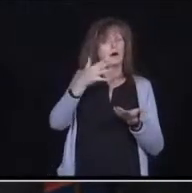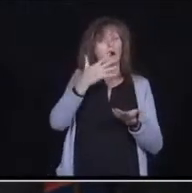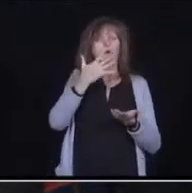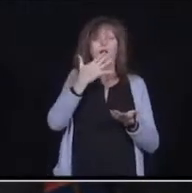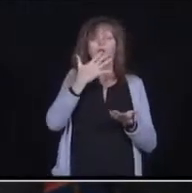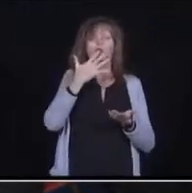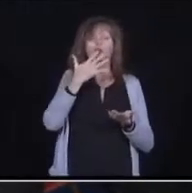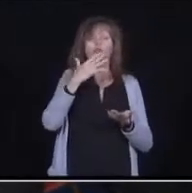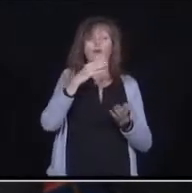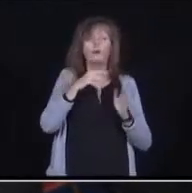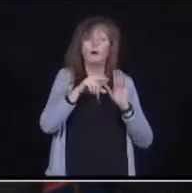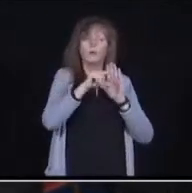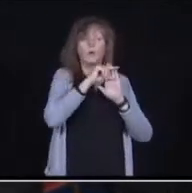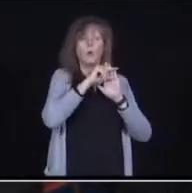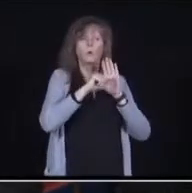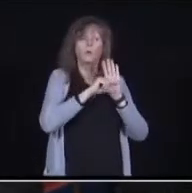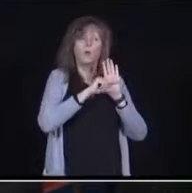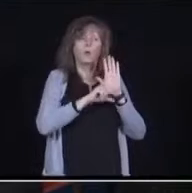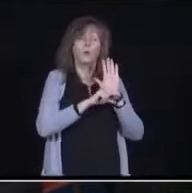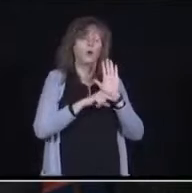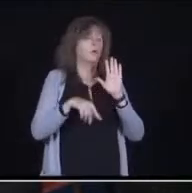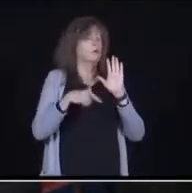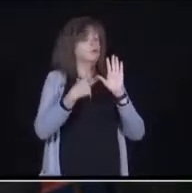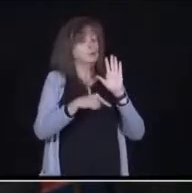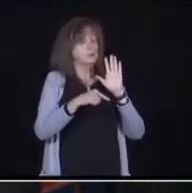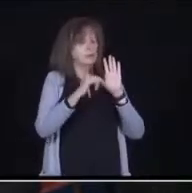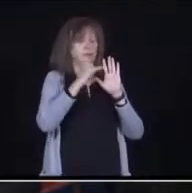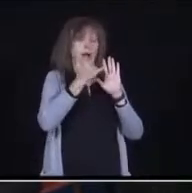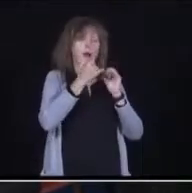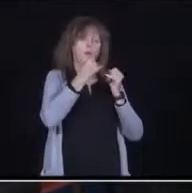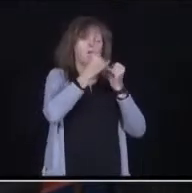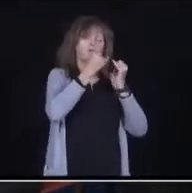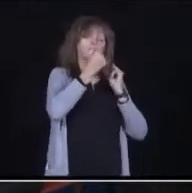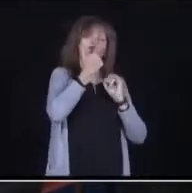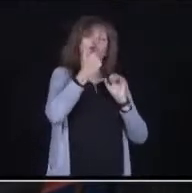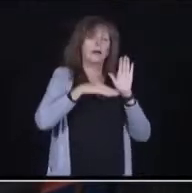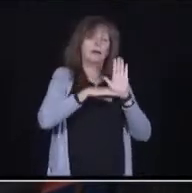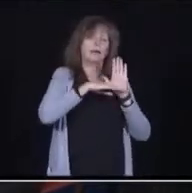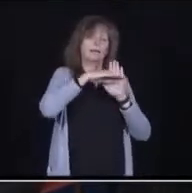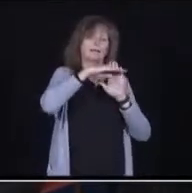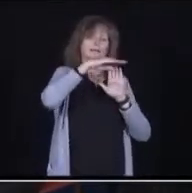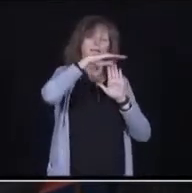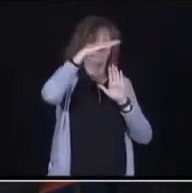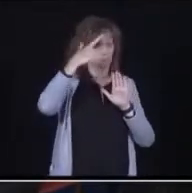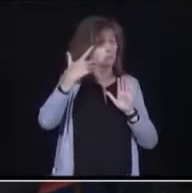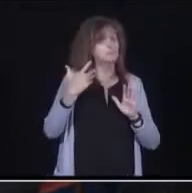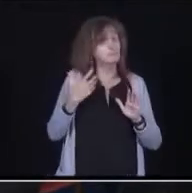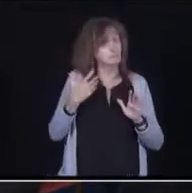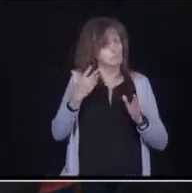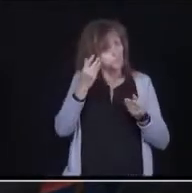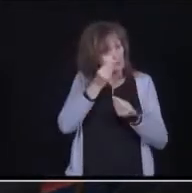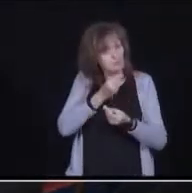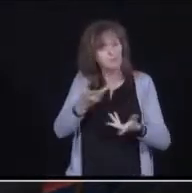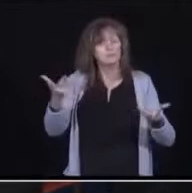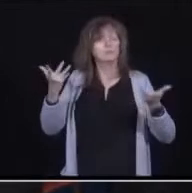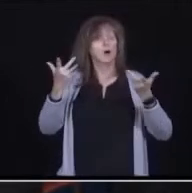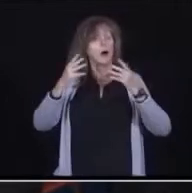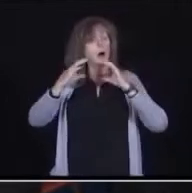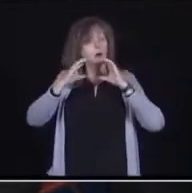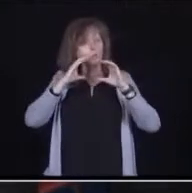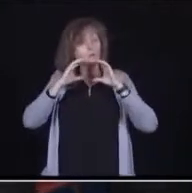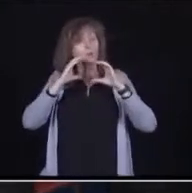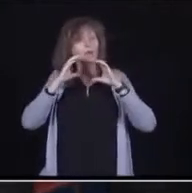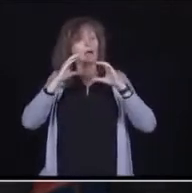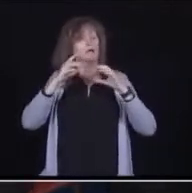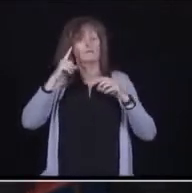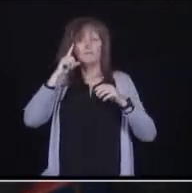so tracking, testing, confinement measures can be communicated and implemented regionally? Yeah, actually, that came